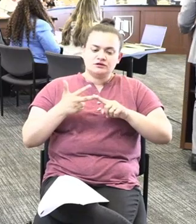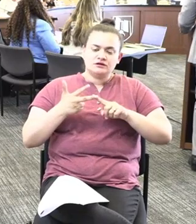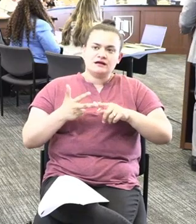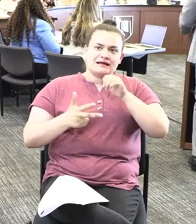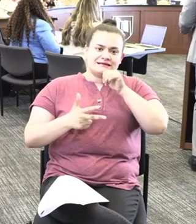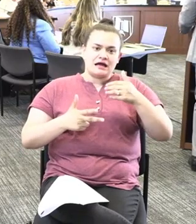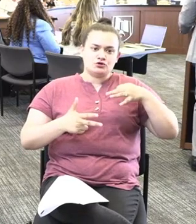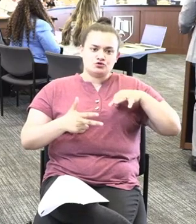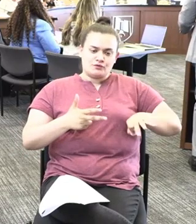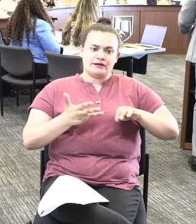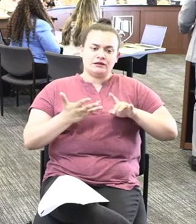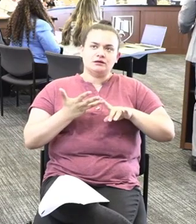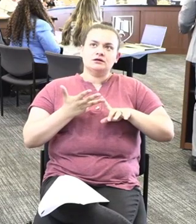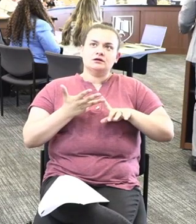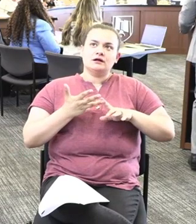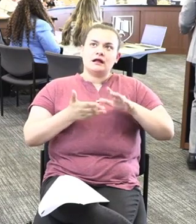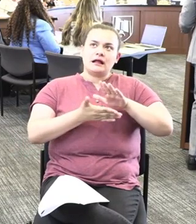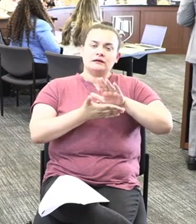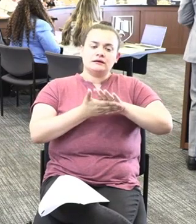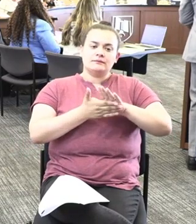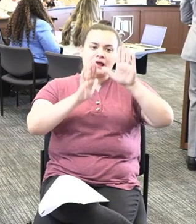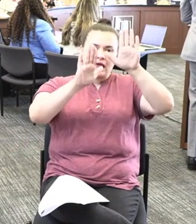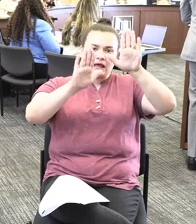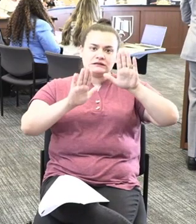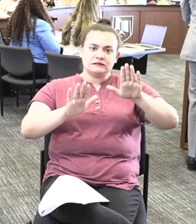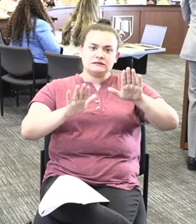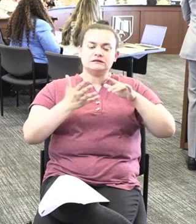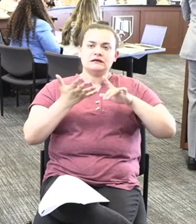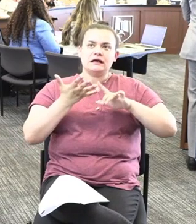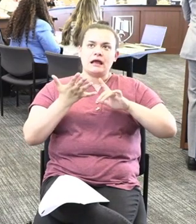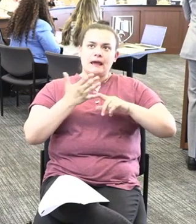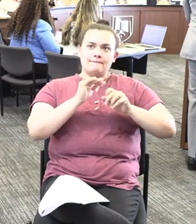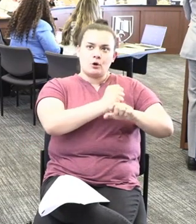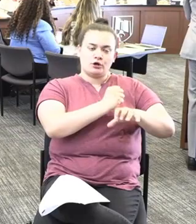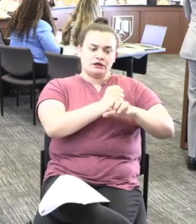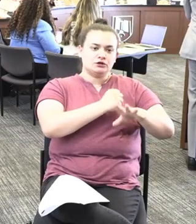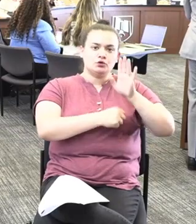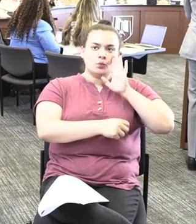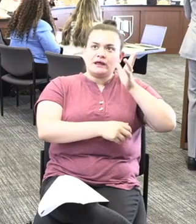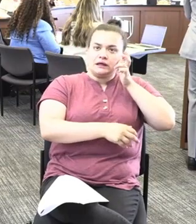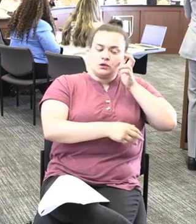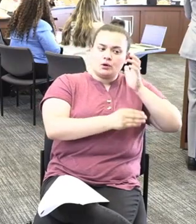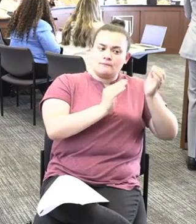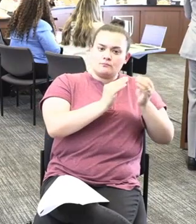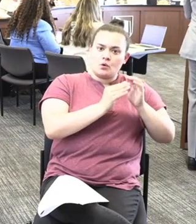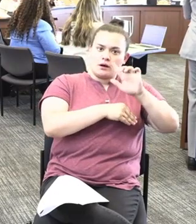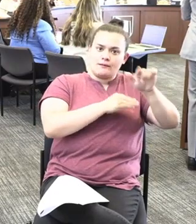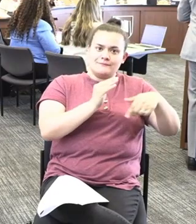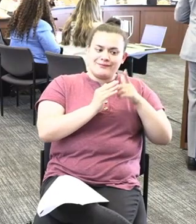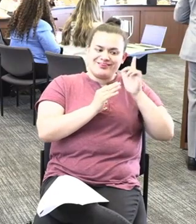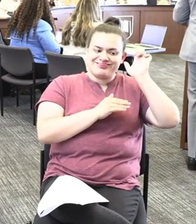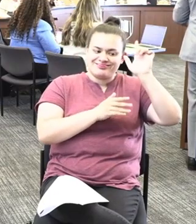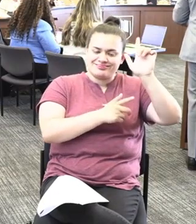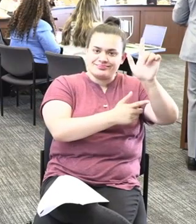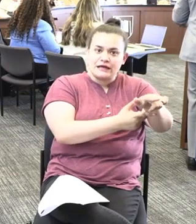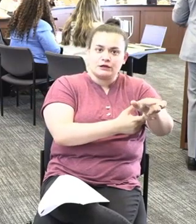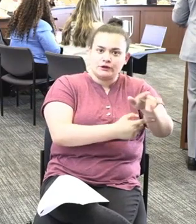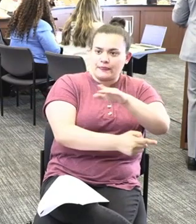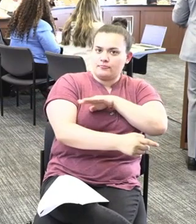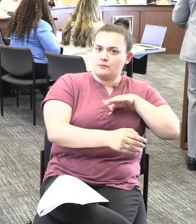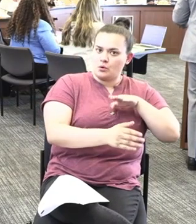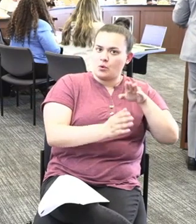non-credit extended campuses, academic excellence, and marketing, which you'll hear more about later in the board